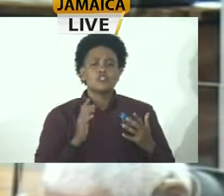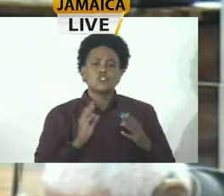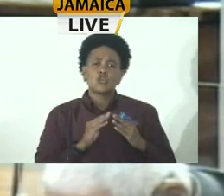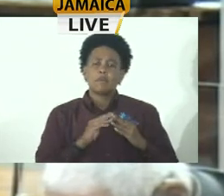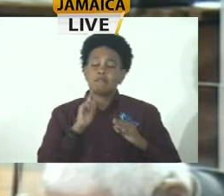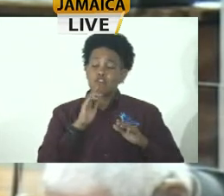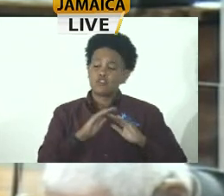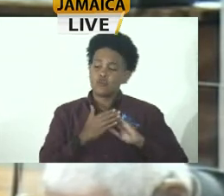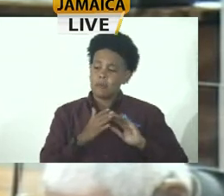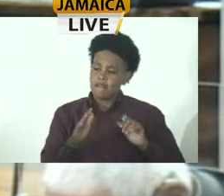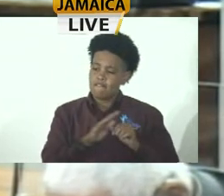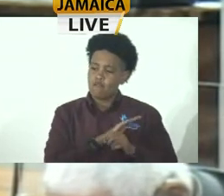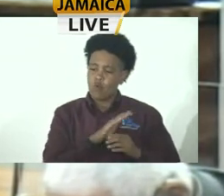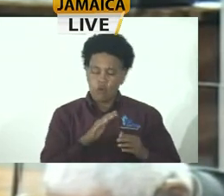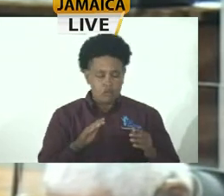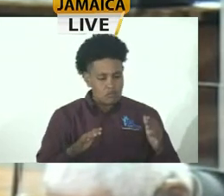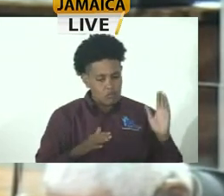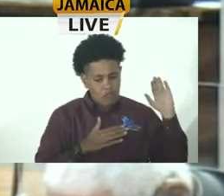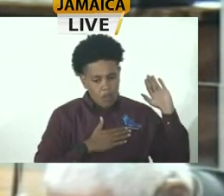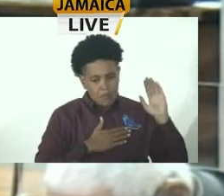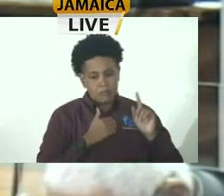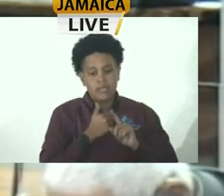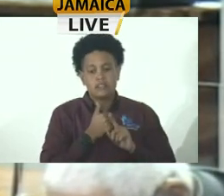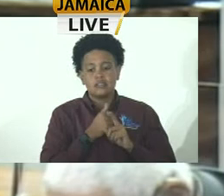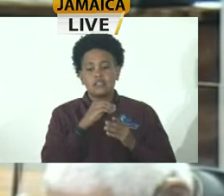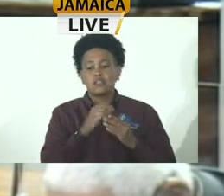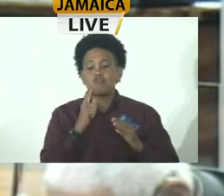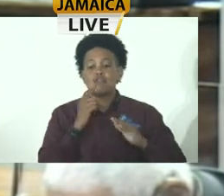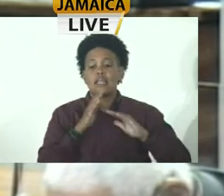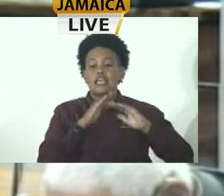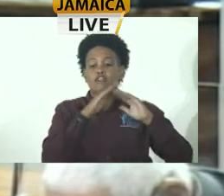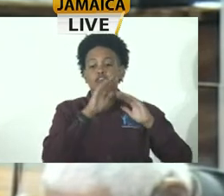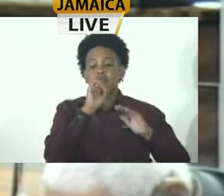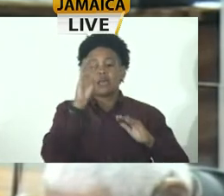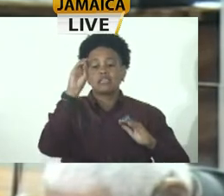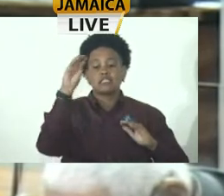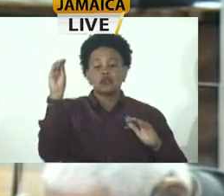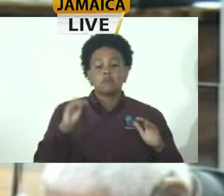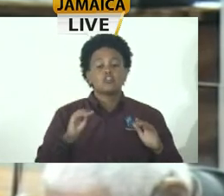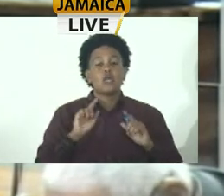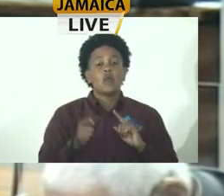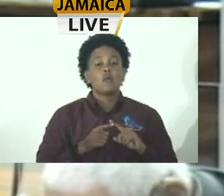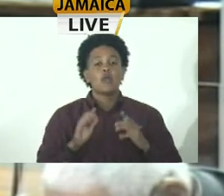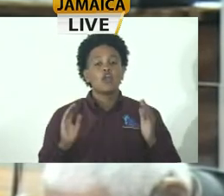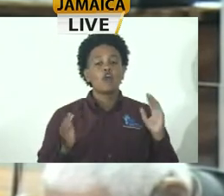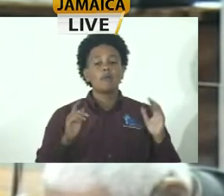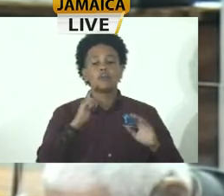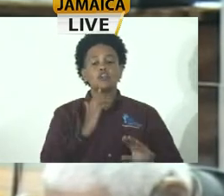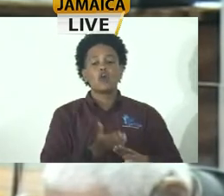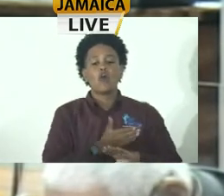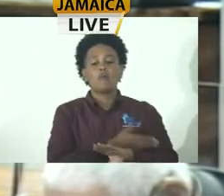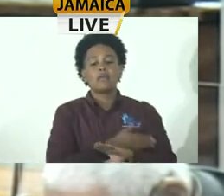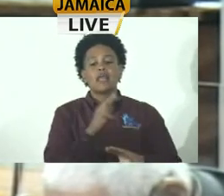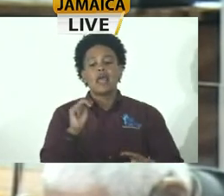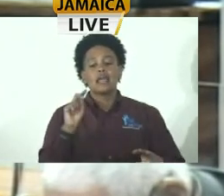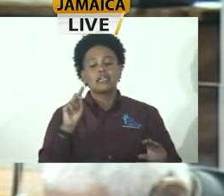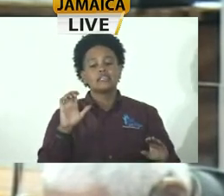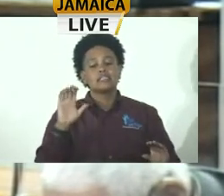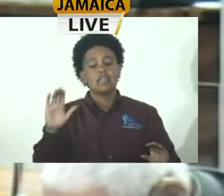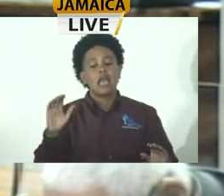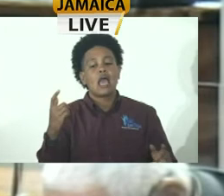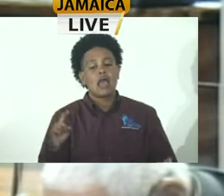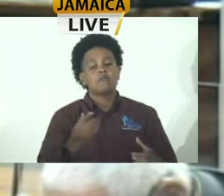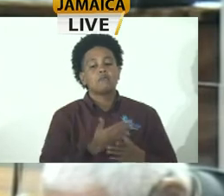commitment has increased by more than 60 percent when compared to the updated ndc between the